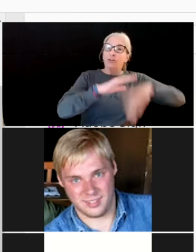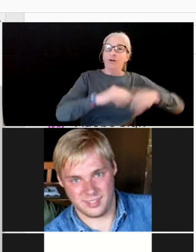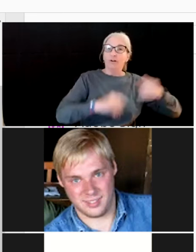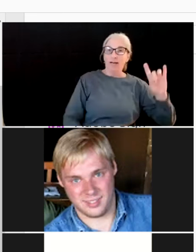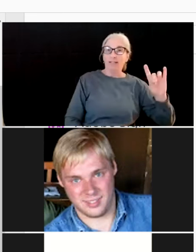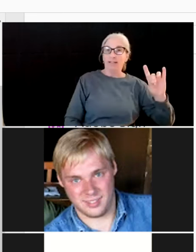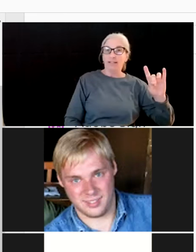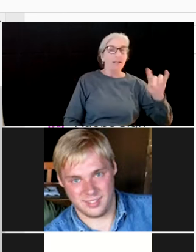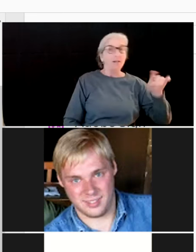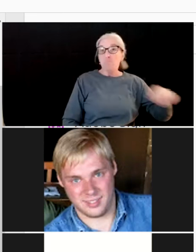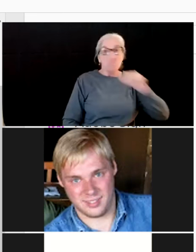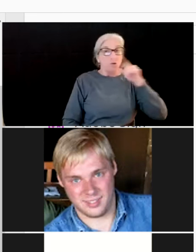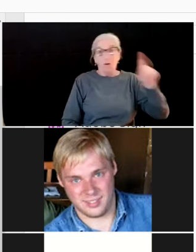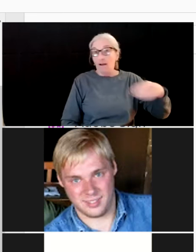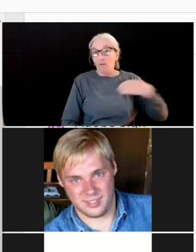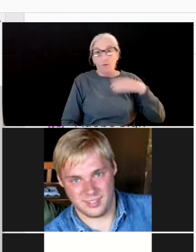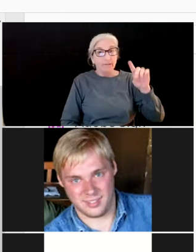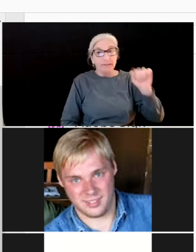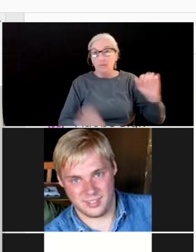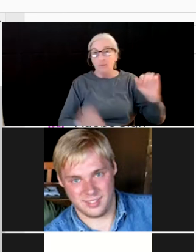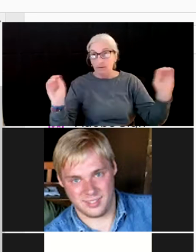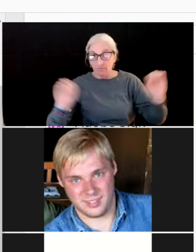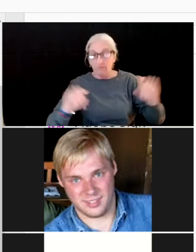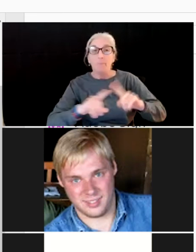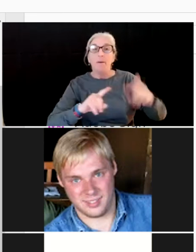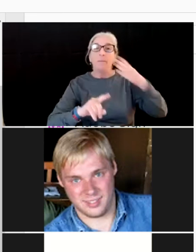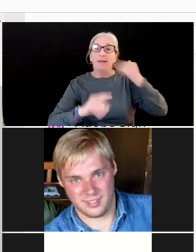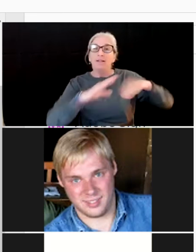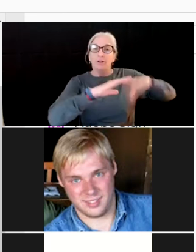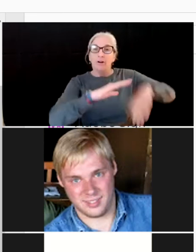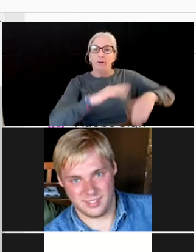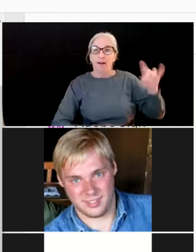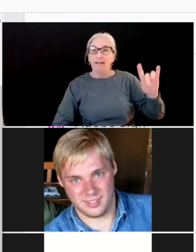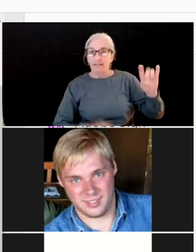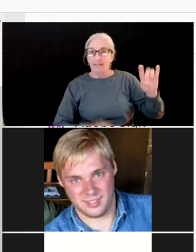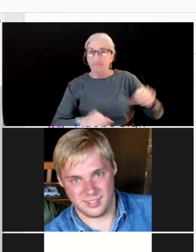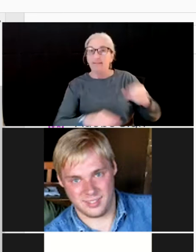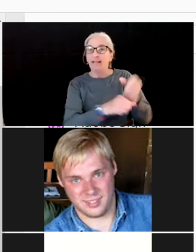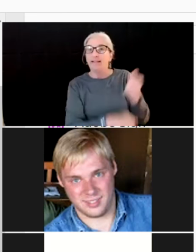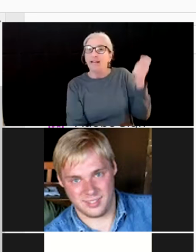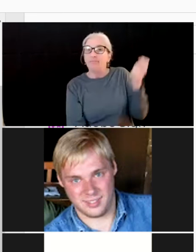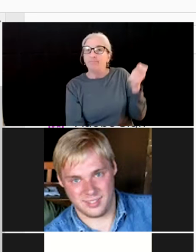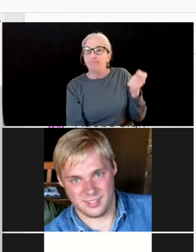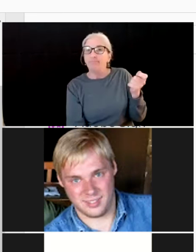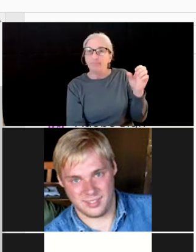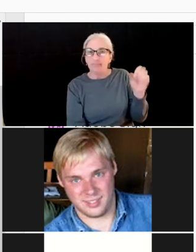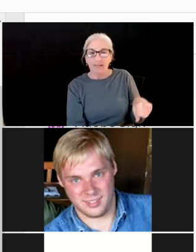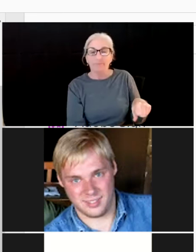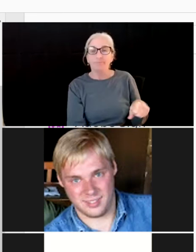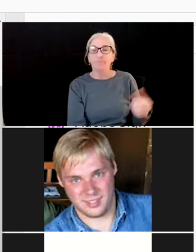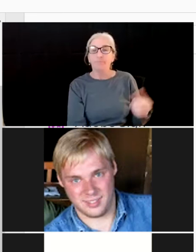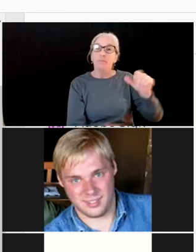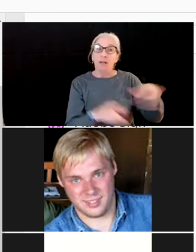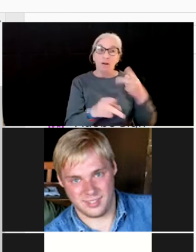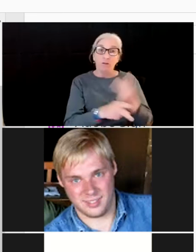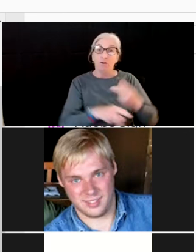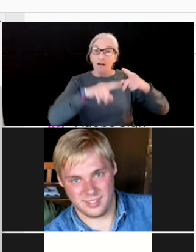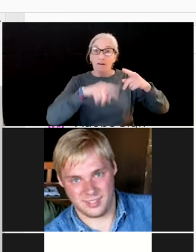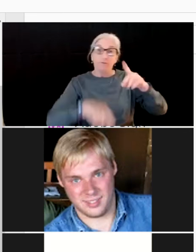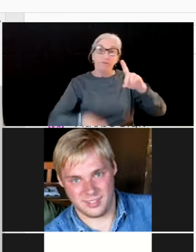disability. All right, another common form of dependents benefits that you might see are